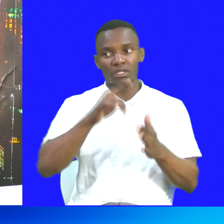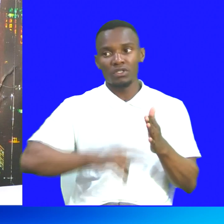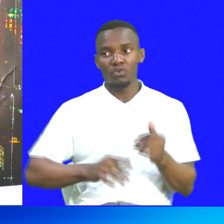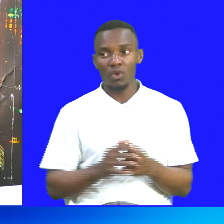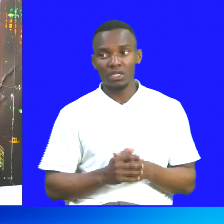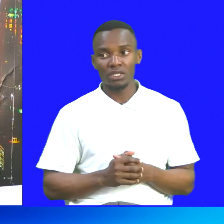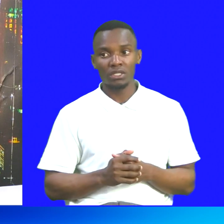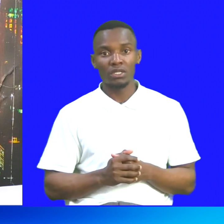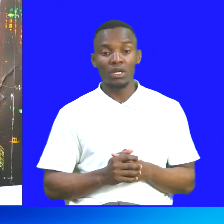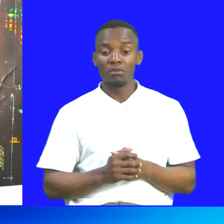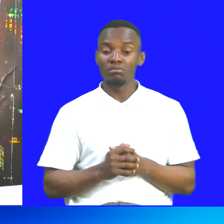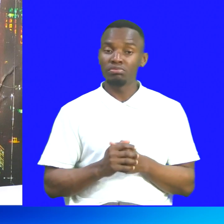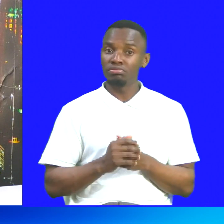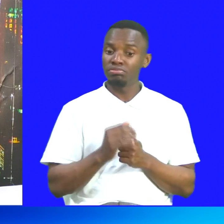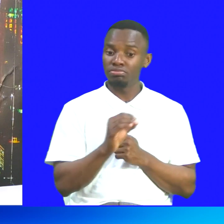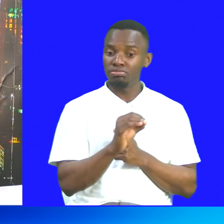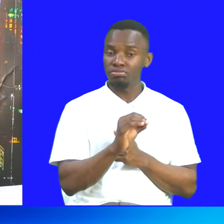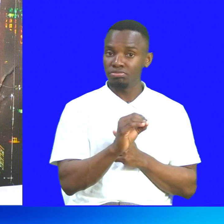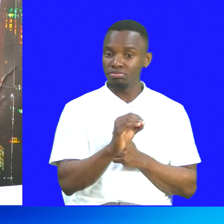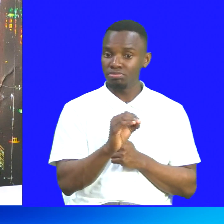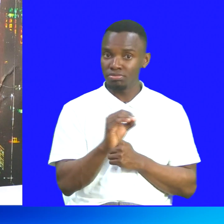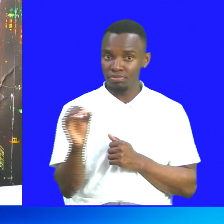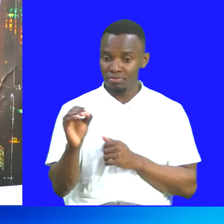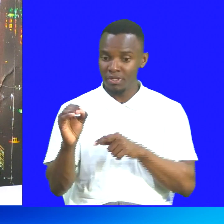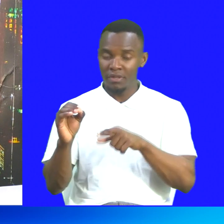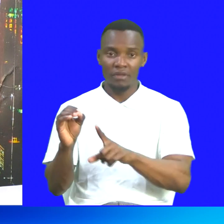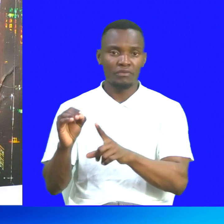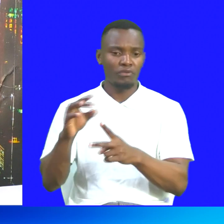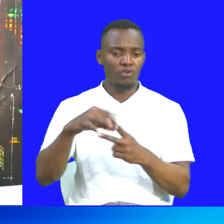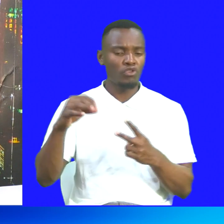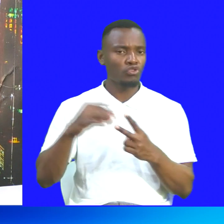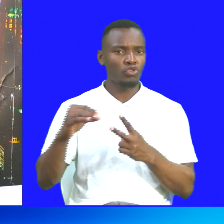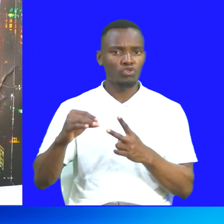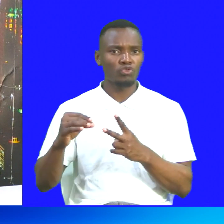that none of them chose not to be educated.